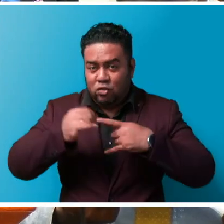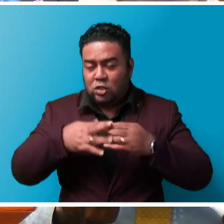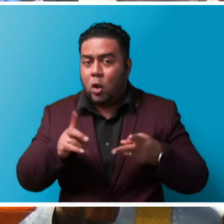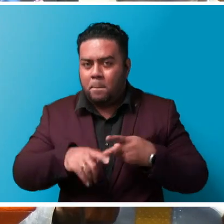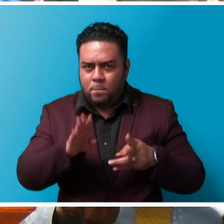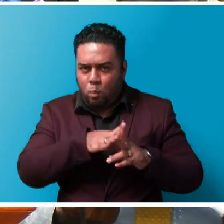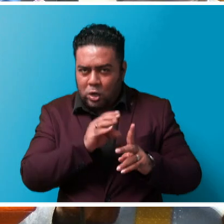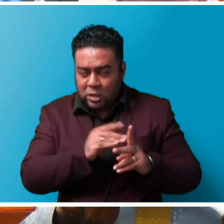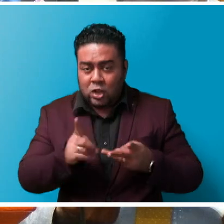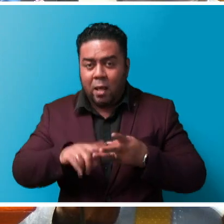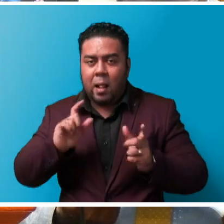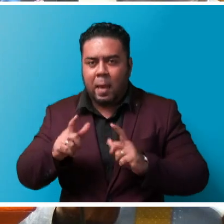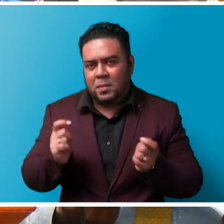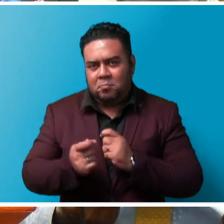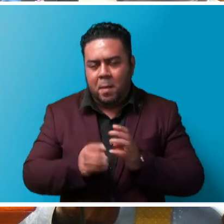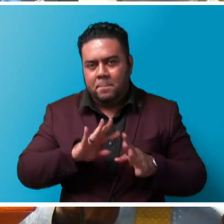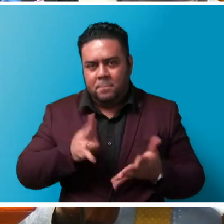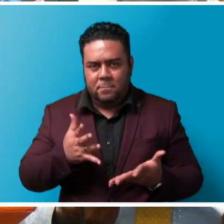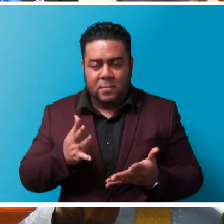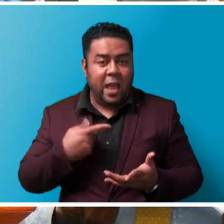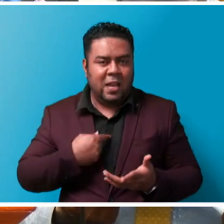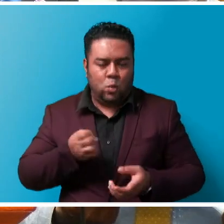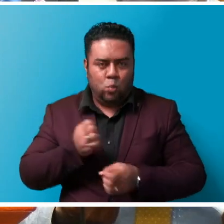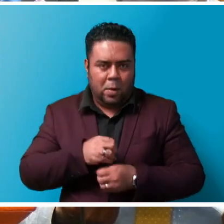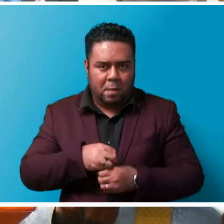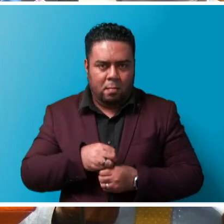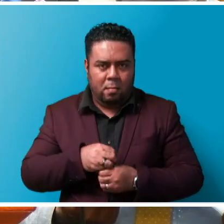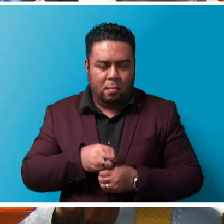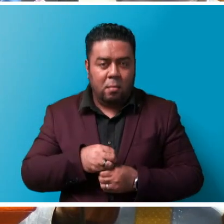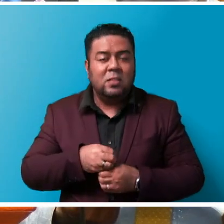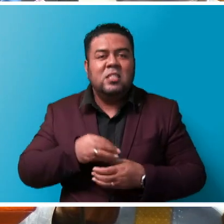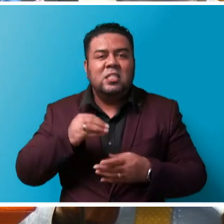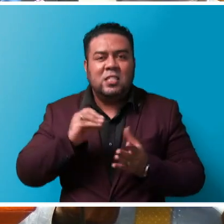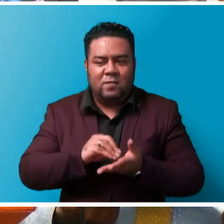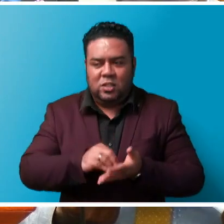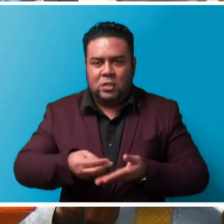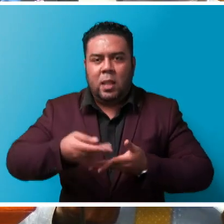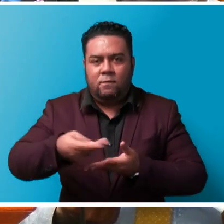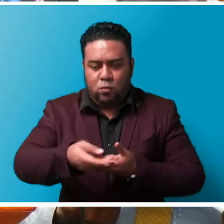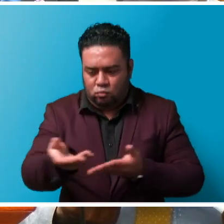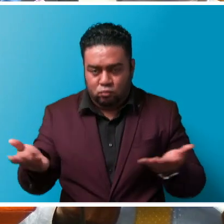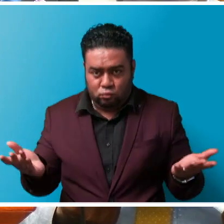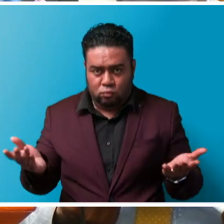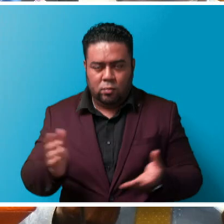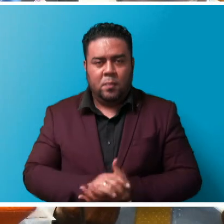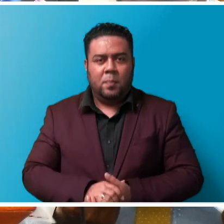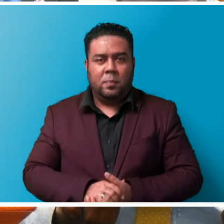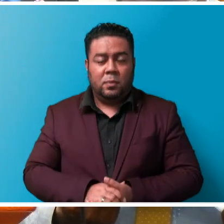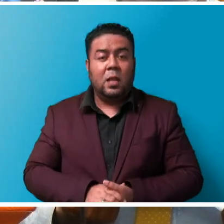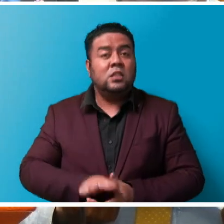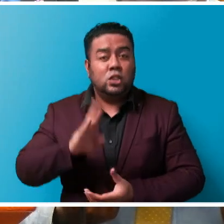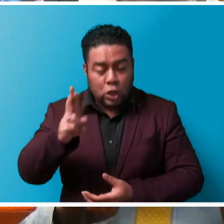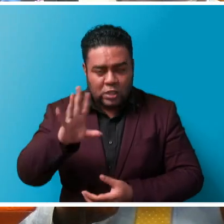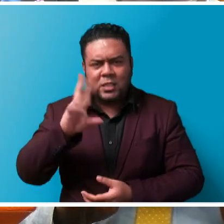modernization, climate adaptation, and resource management, and equitable service delivery. So some of the